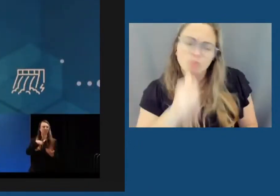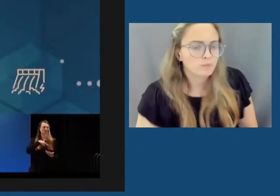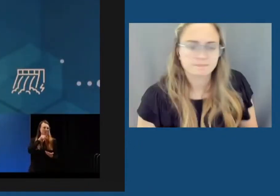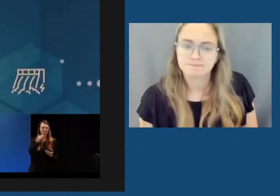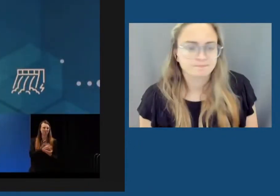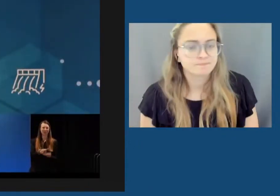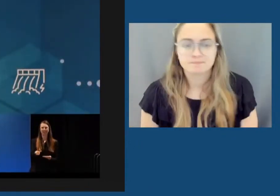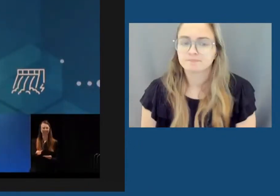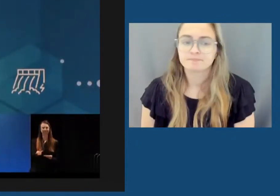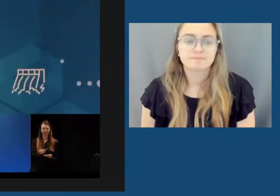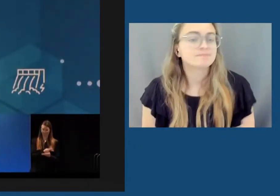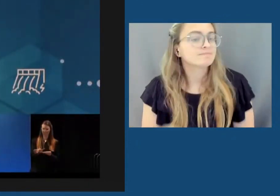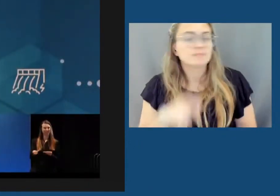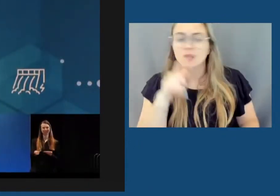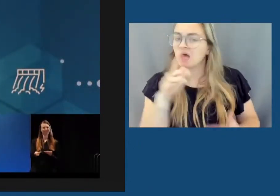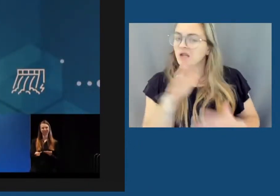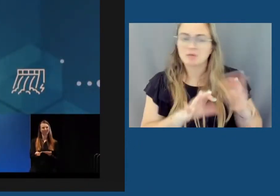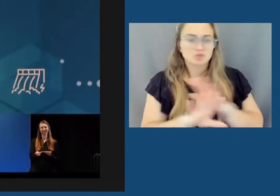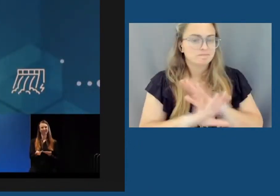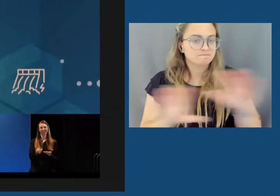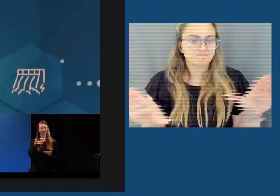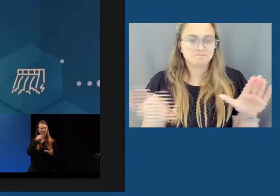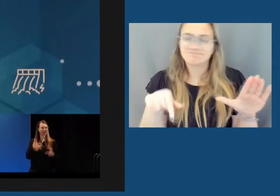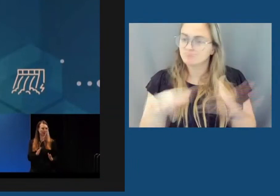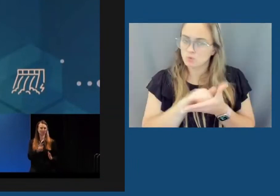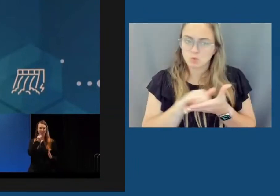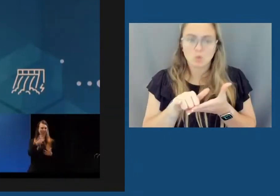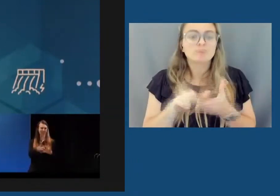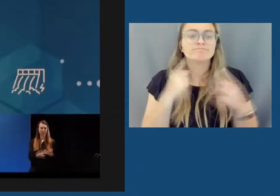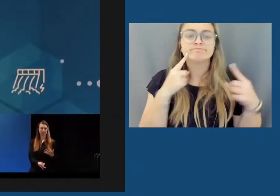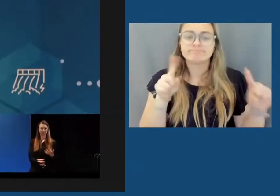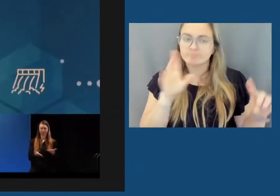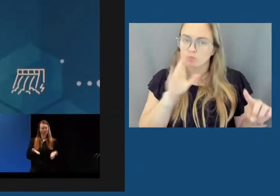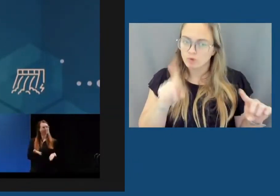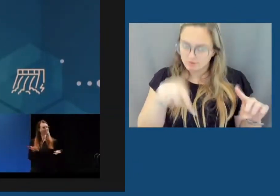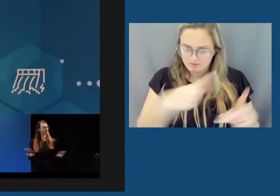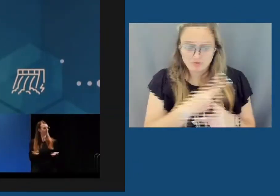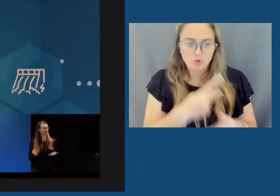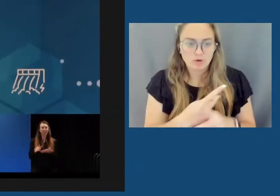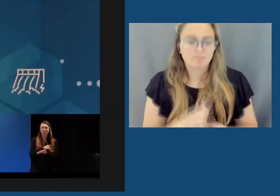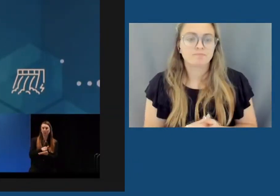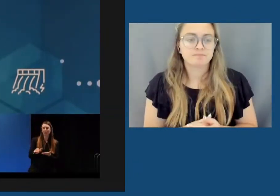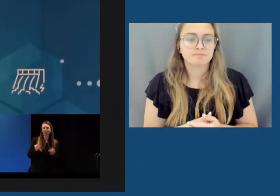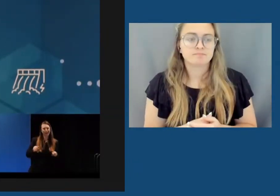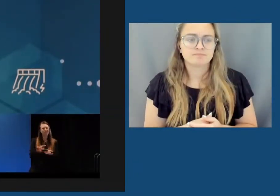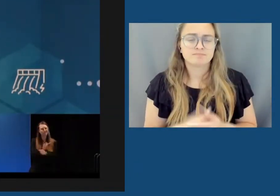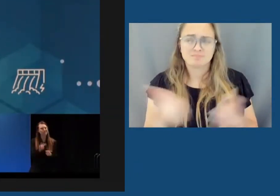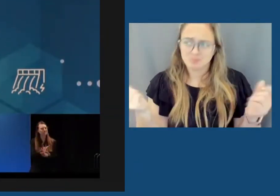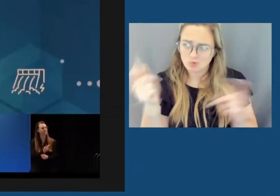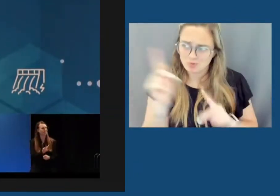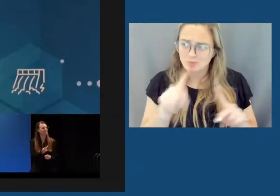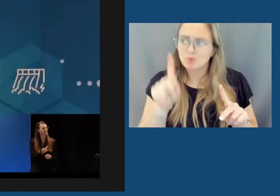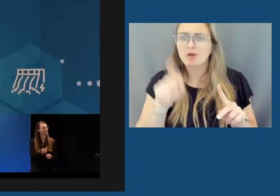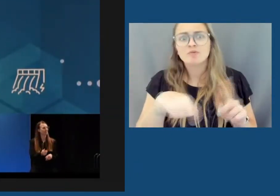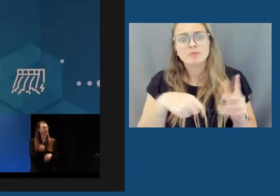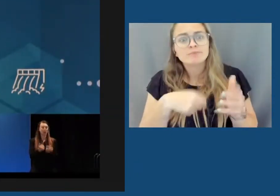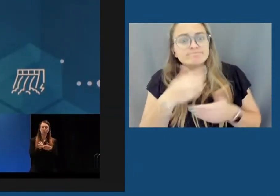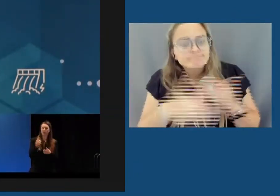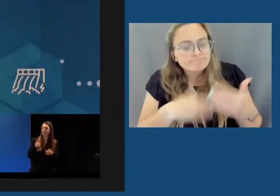Failure is not an option. This is New York. We can figure this out. And everybody just has to be able to move a little